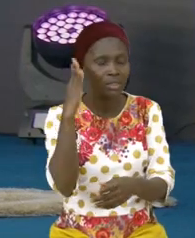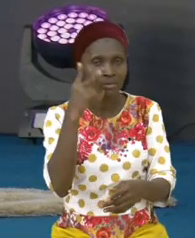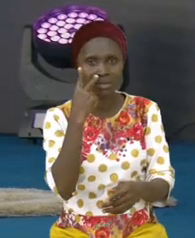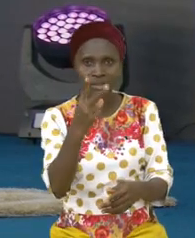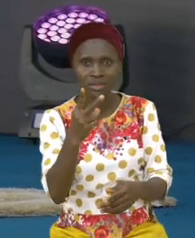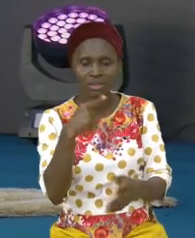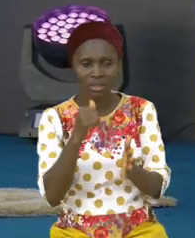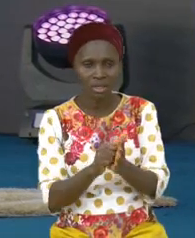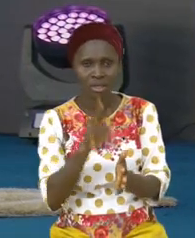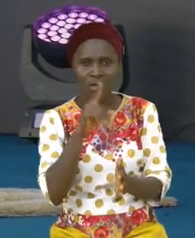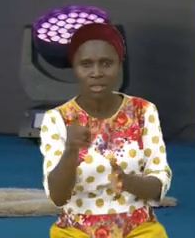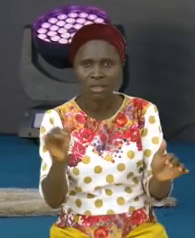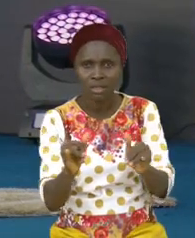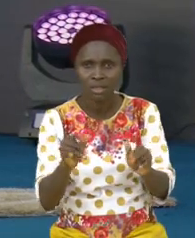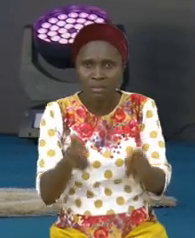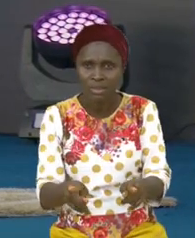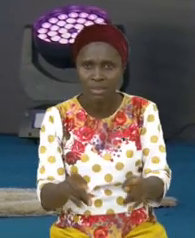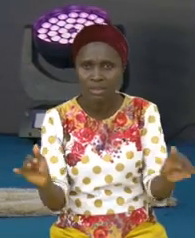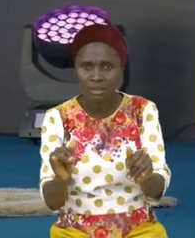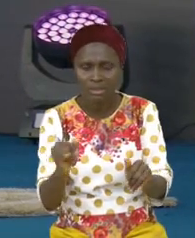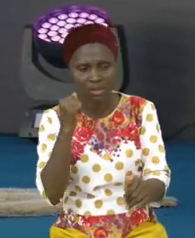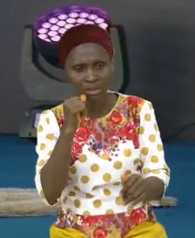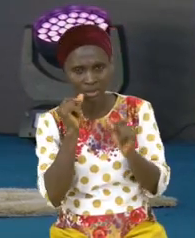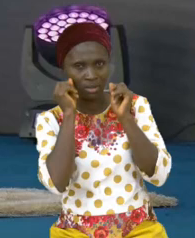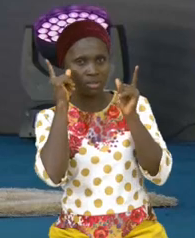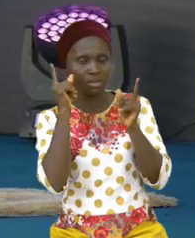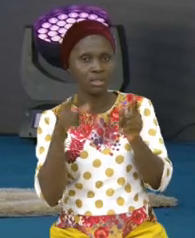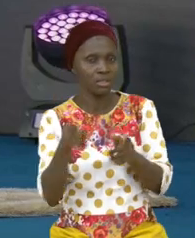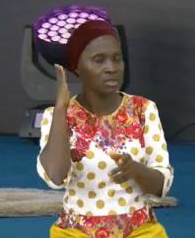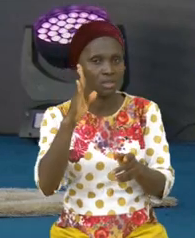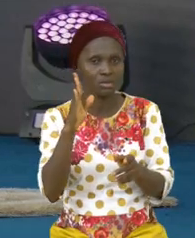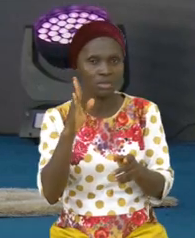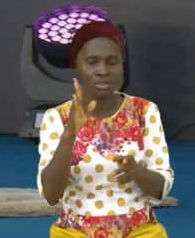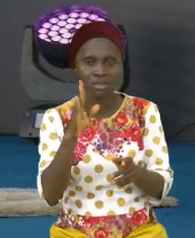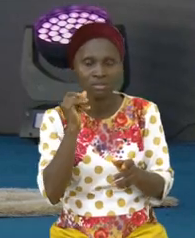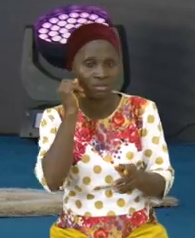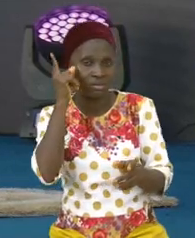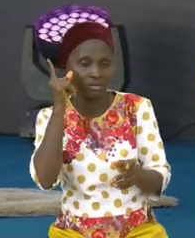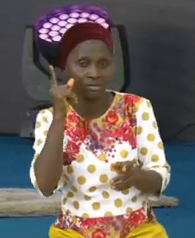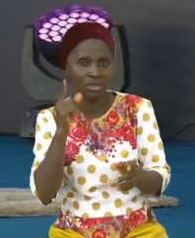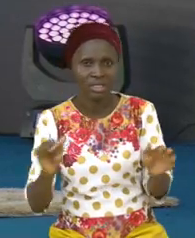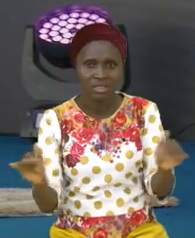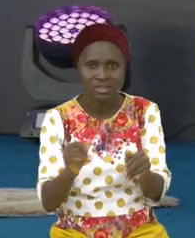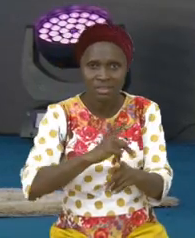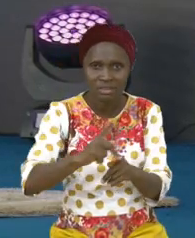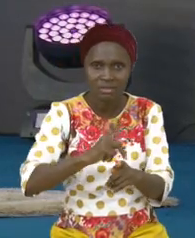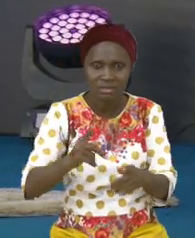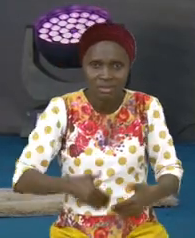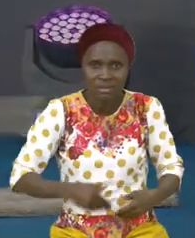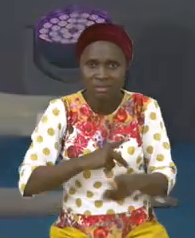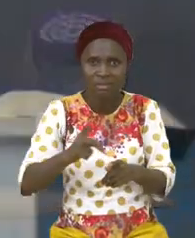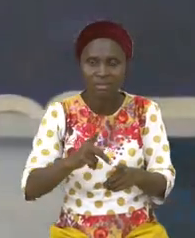same boy, the same girl, the same young professional You see, yes, my name is still